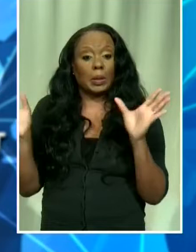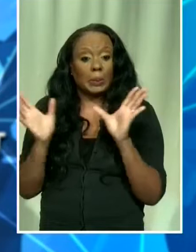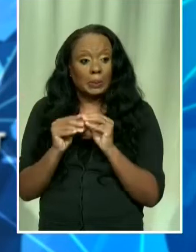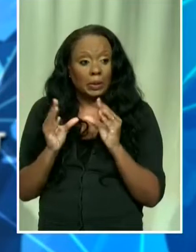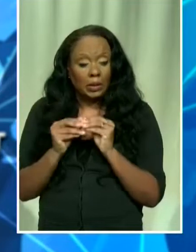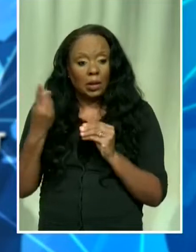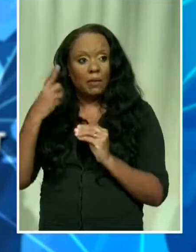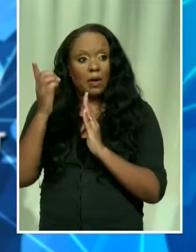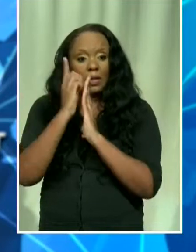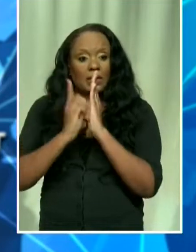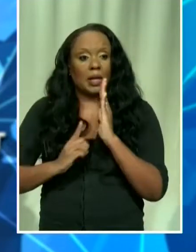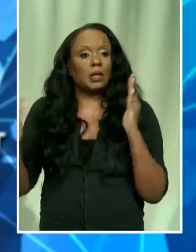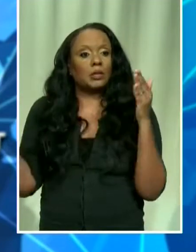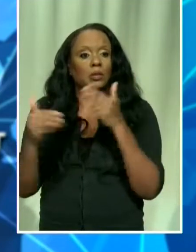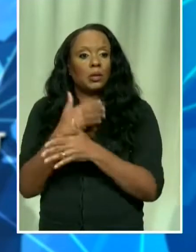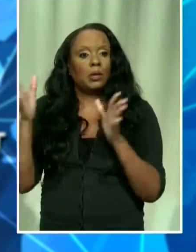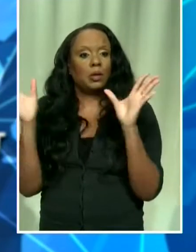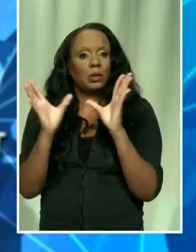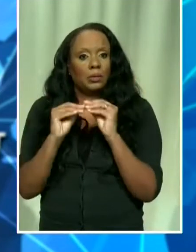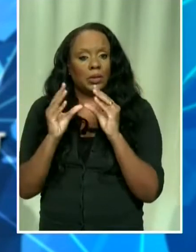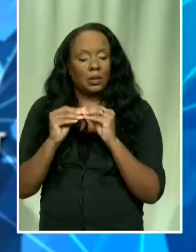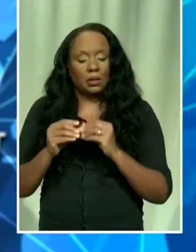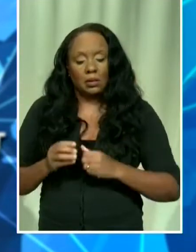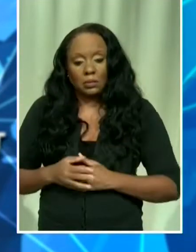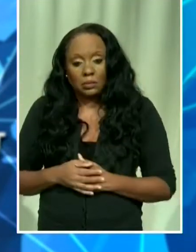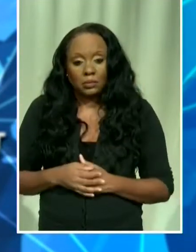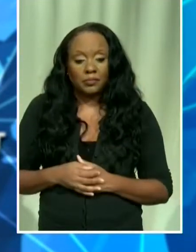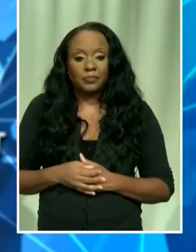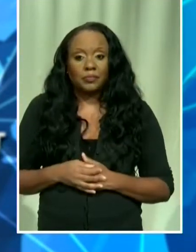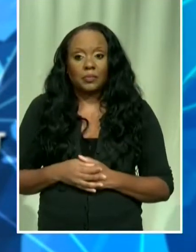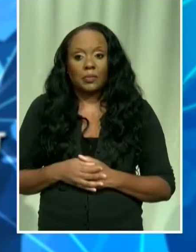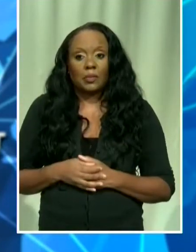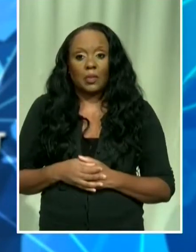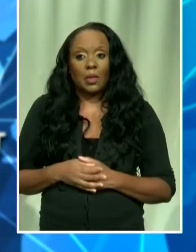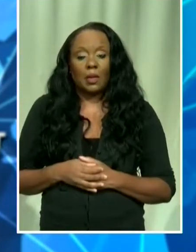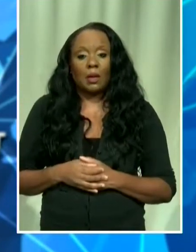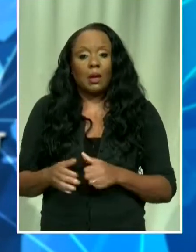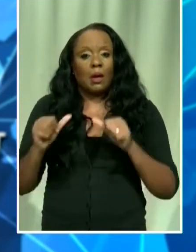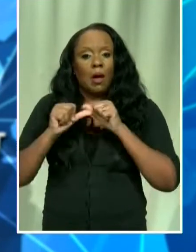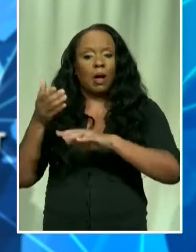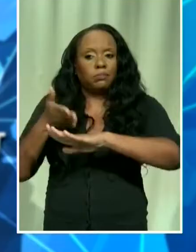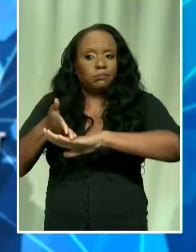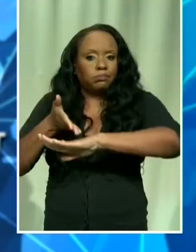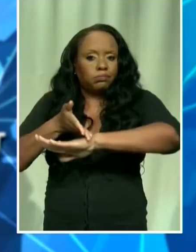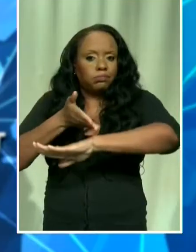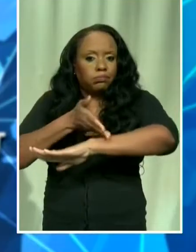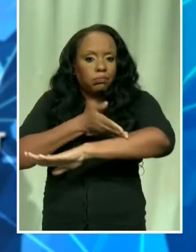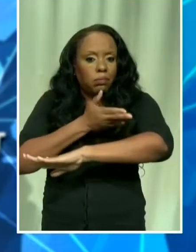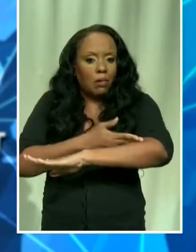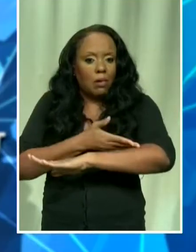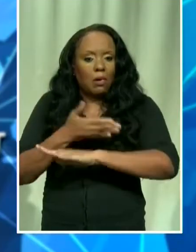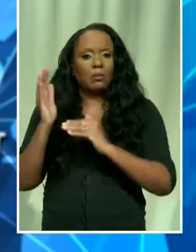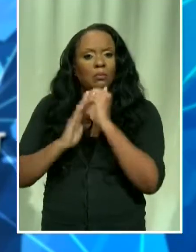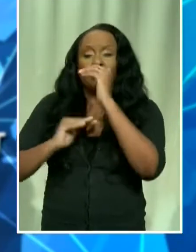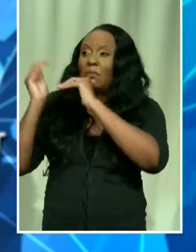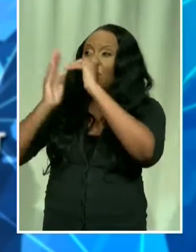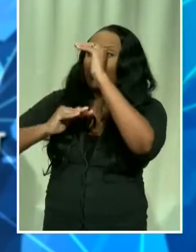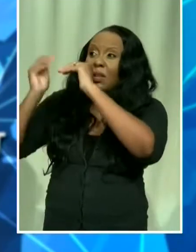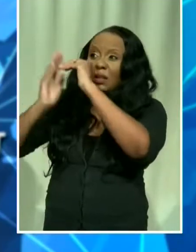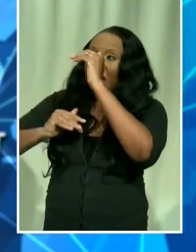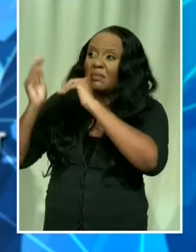of a new hospital, which is currently ongoing. She says the feasibility of continuous upgrades to the building is simply not